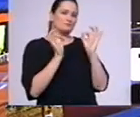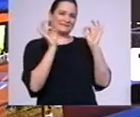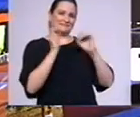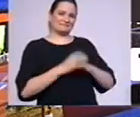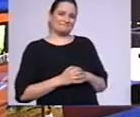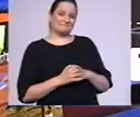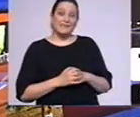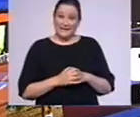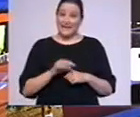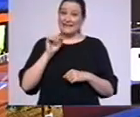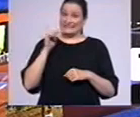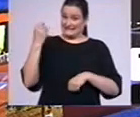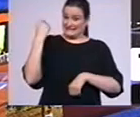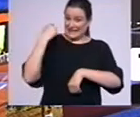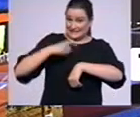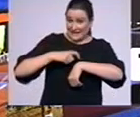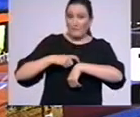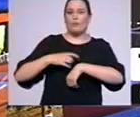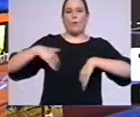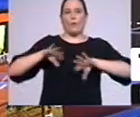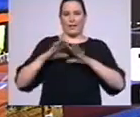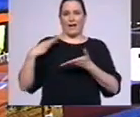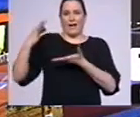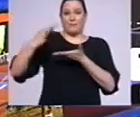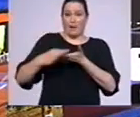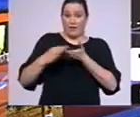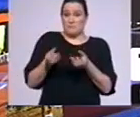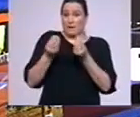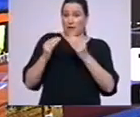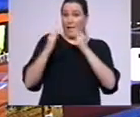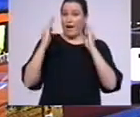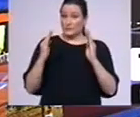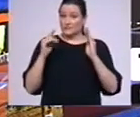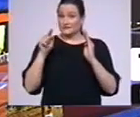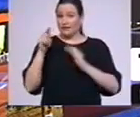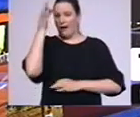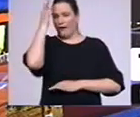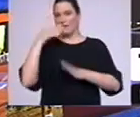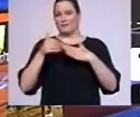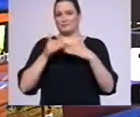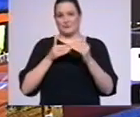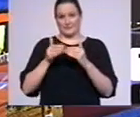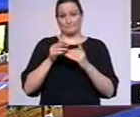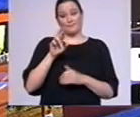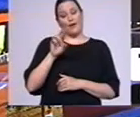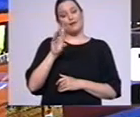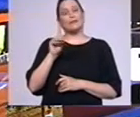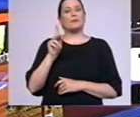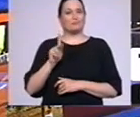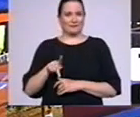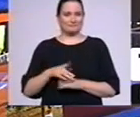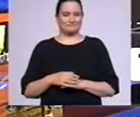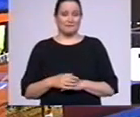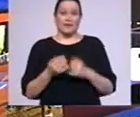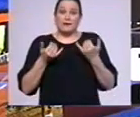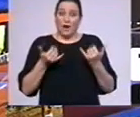year, thousands of South Africans applied to gain access to a home built by Madiba's administration. But today, some of the